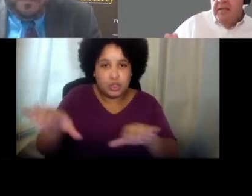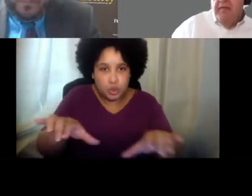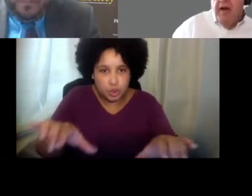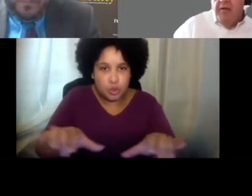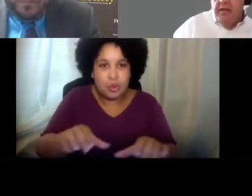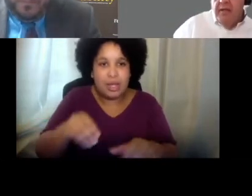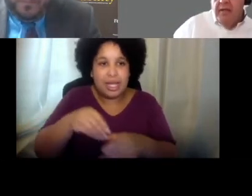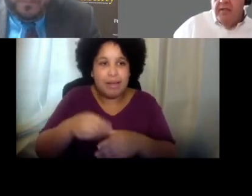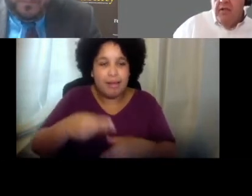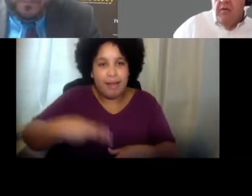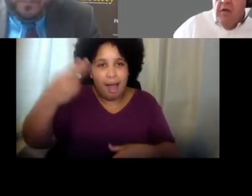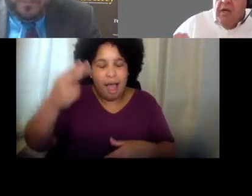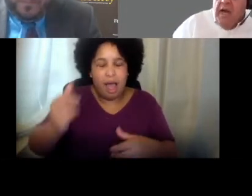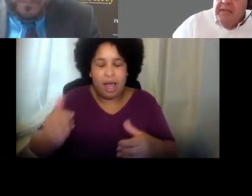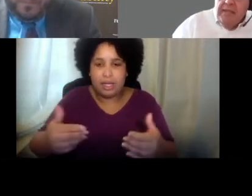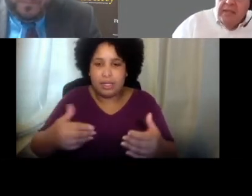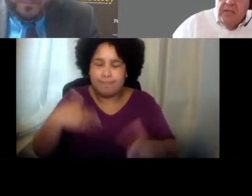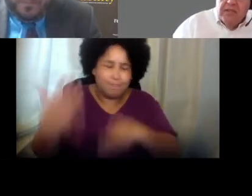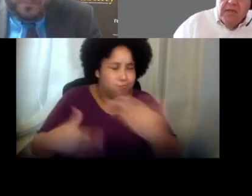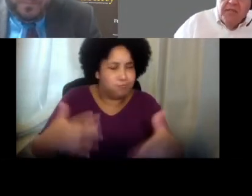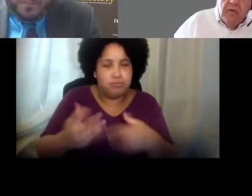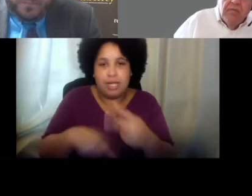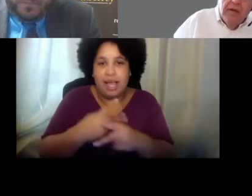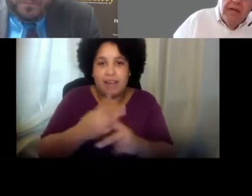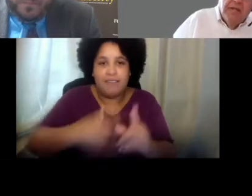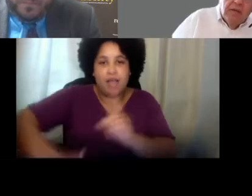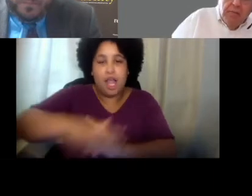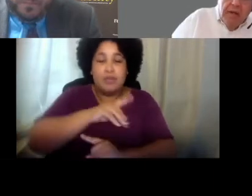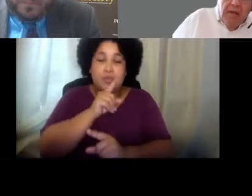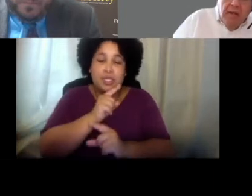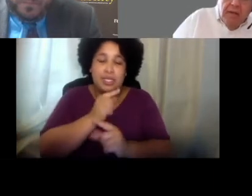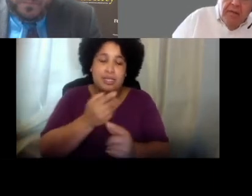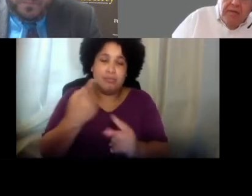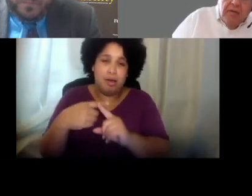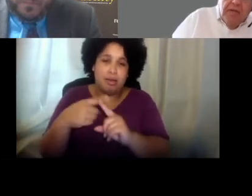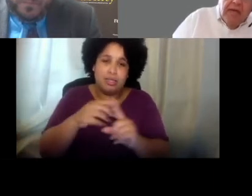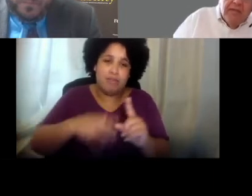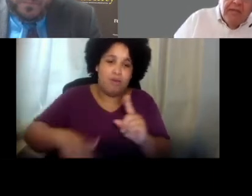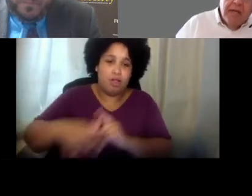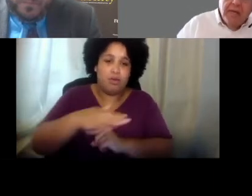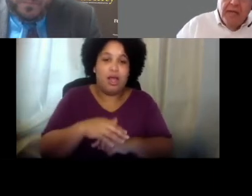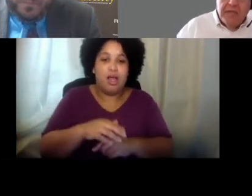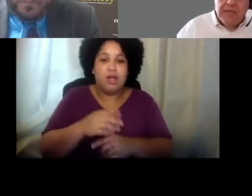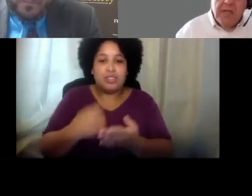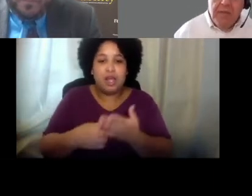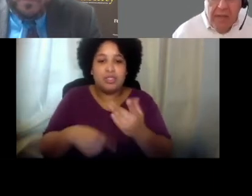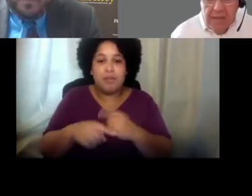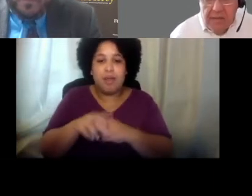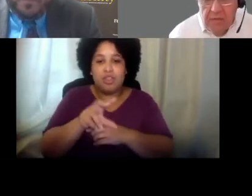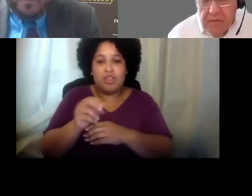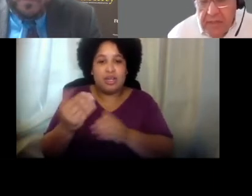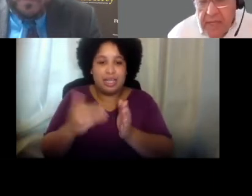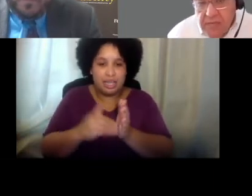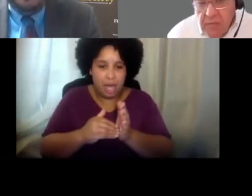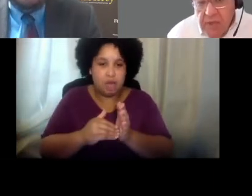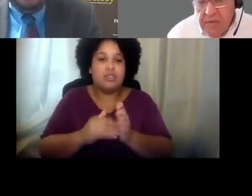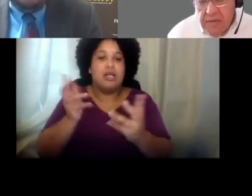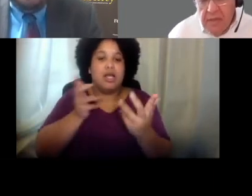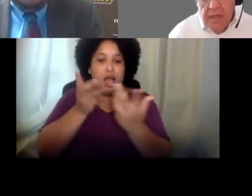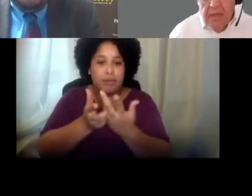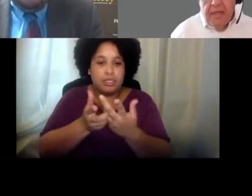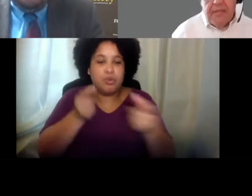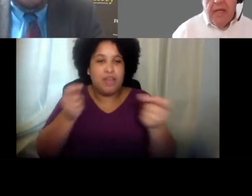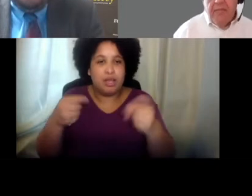intense environment. So I think it's good stuff all around. And I talked about the 30,000 accommodations that we handled over the last 4